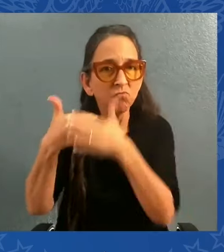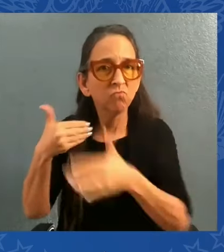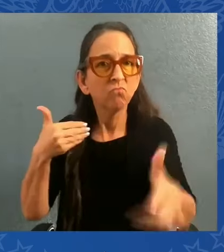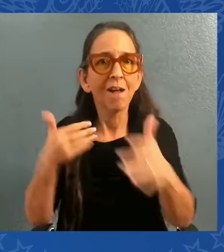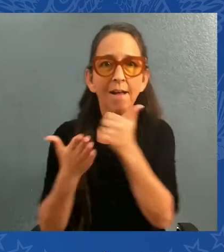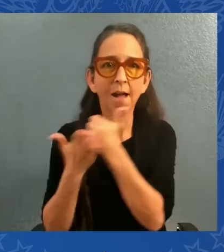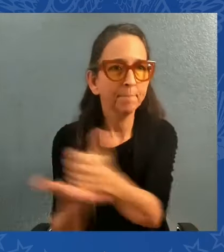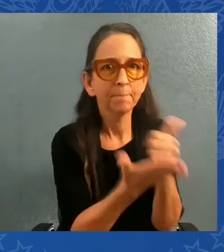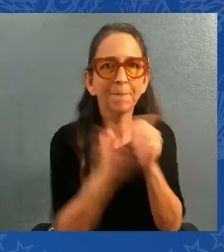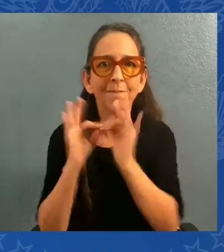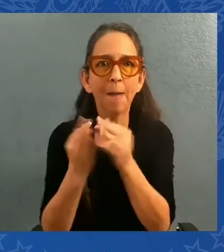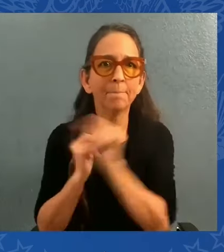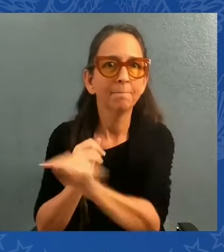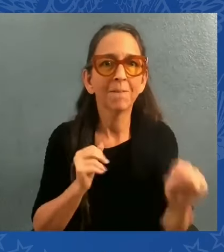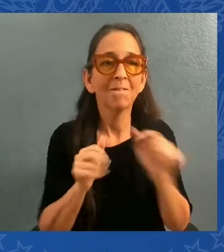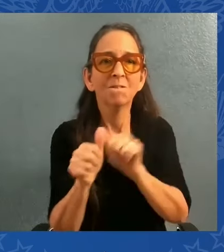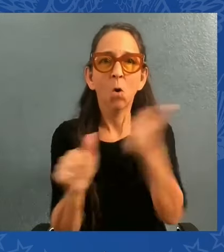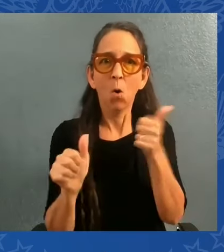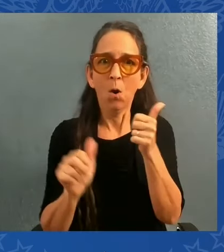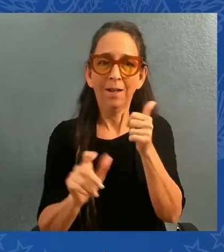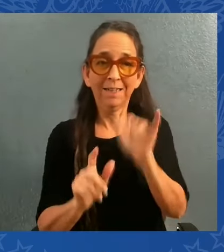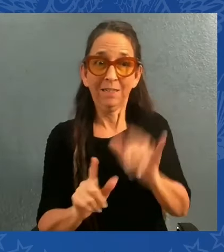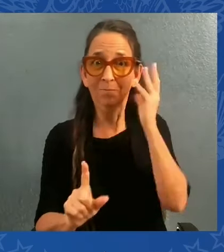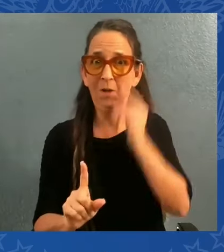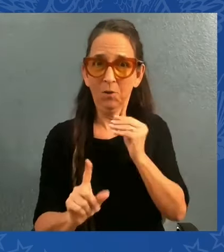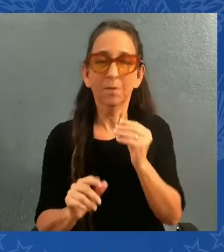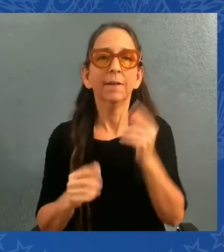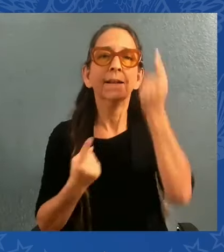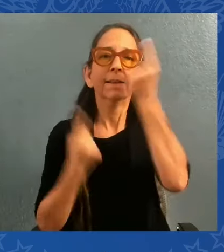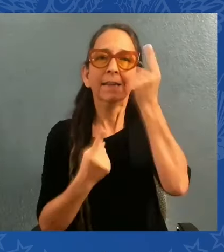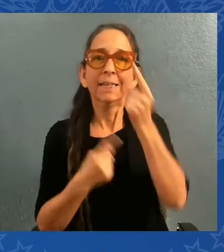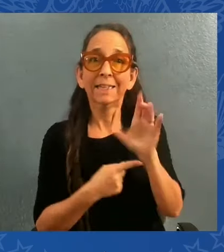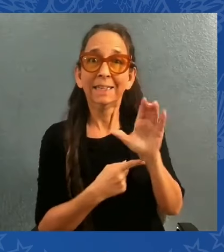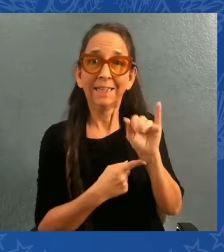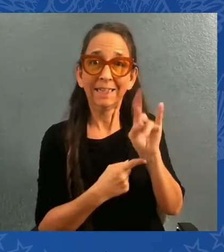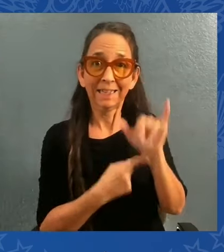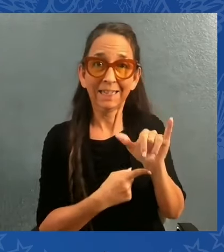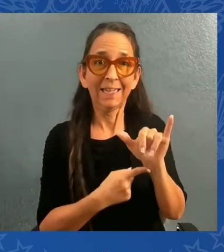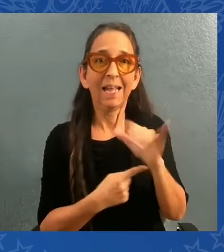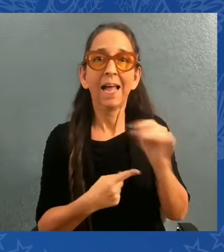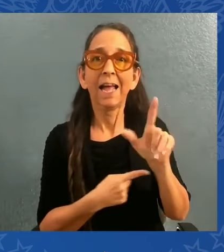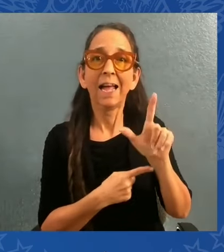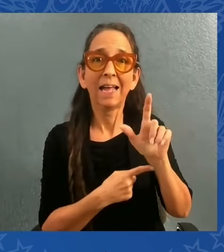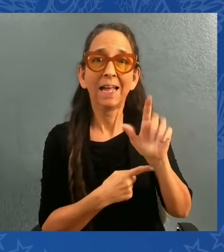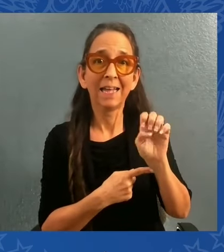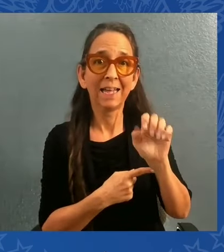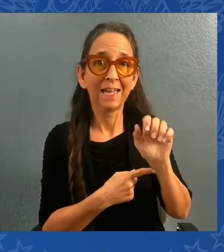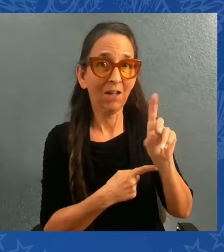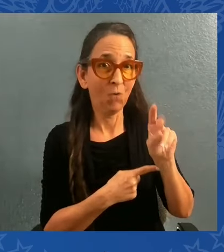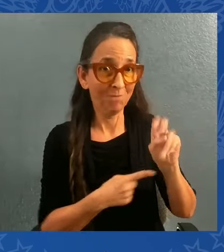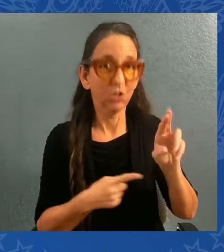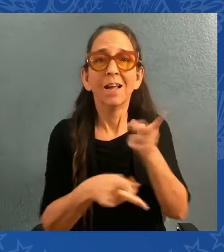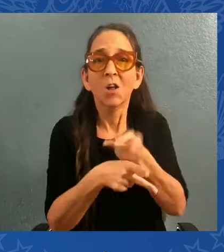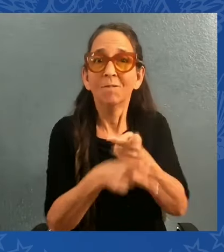Lee Stover, who've cared for their son, Joe, a Navy veteran, since he was partially paralyzed